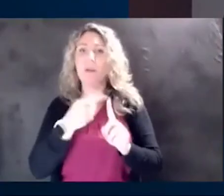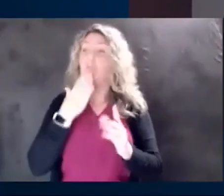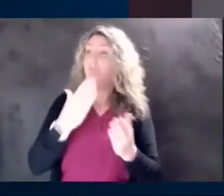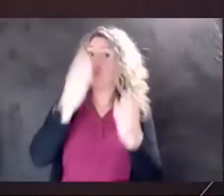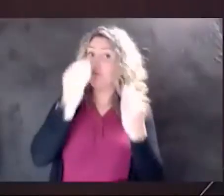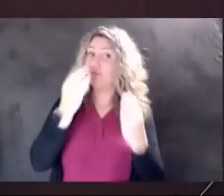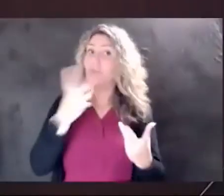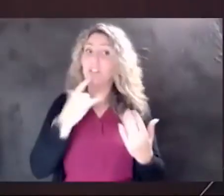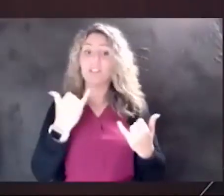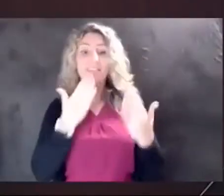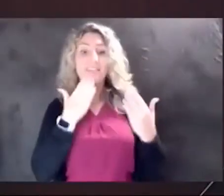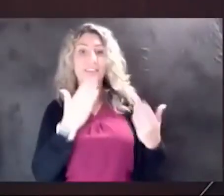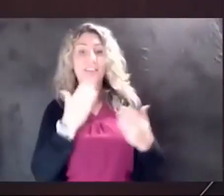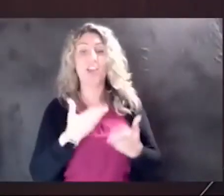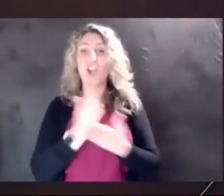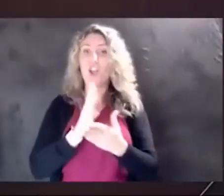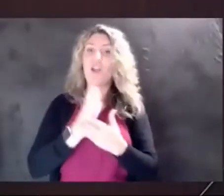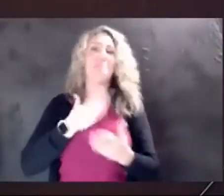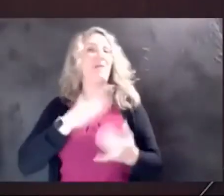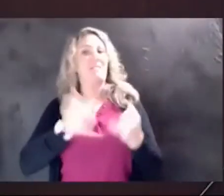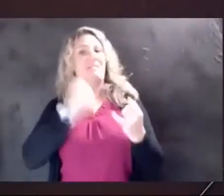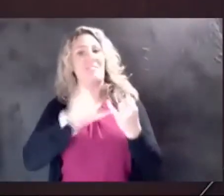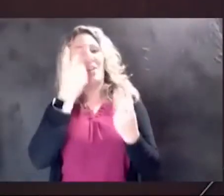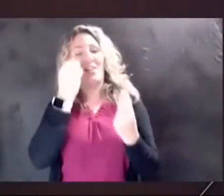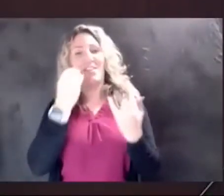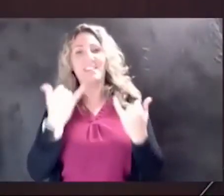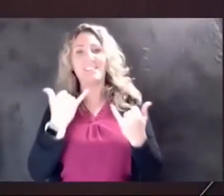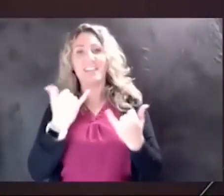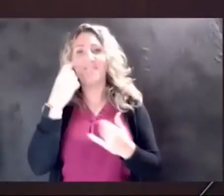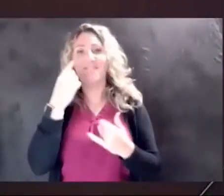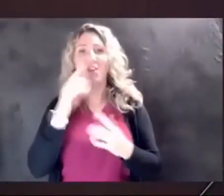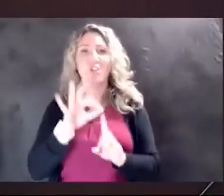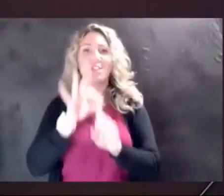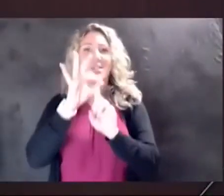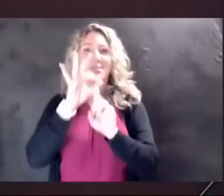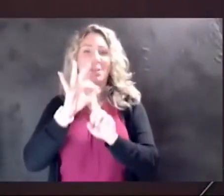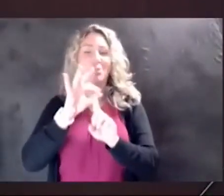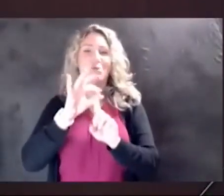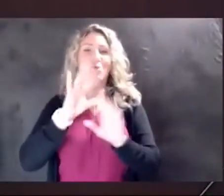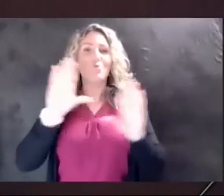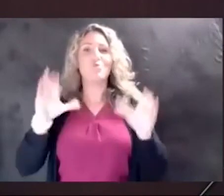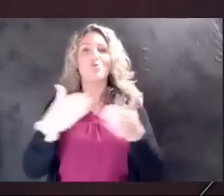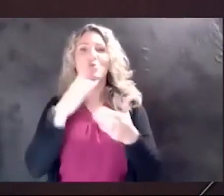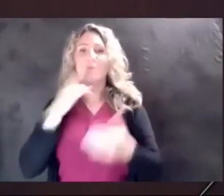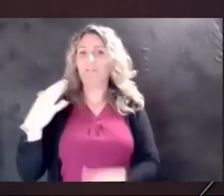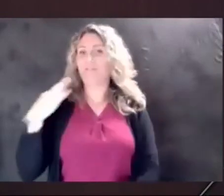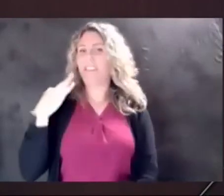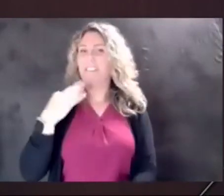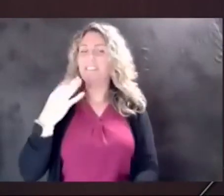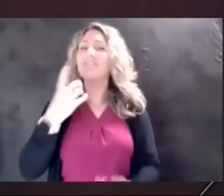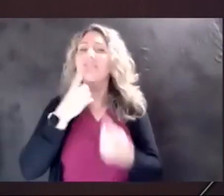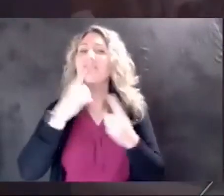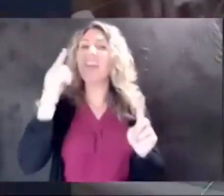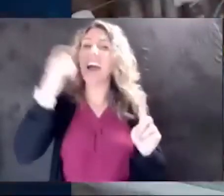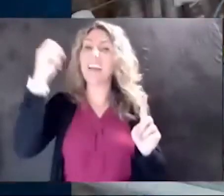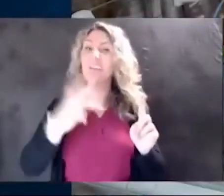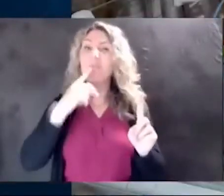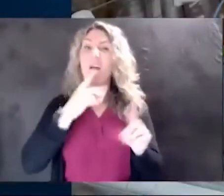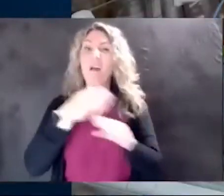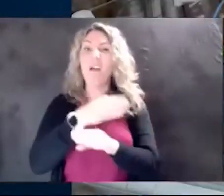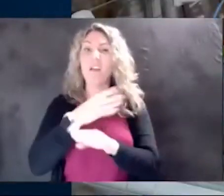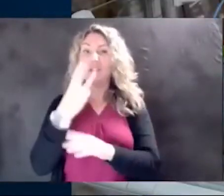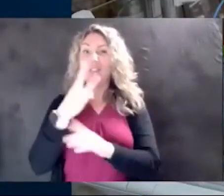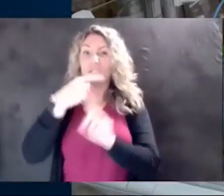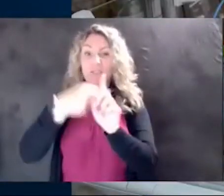Mm-hmm. All right, so my final thoughts today are for a special group of volunteers who are finally back with us after 16 months. We want to